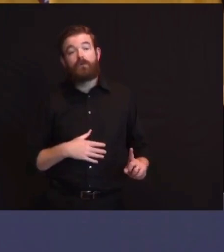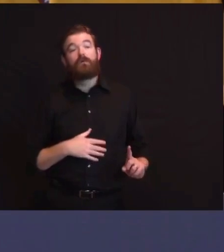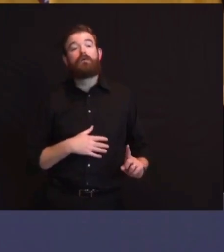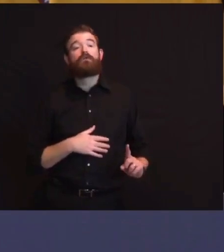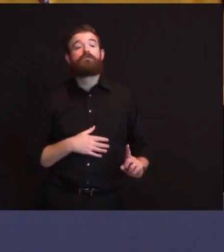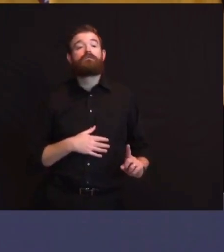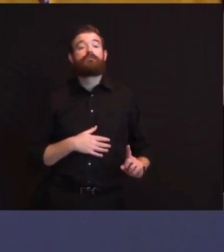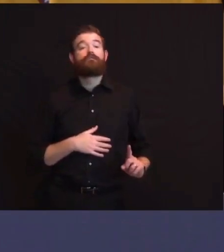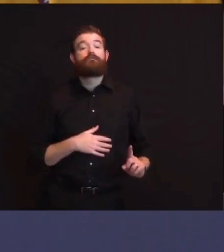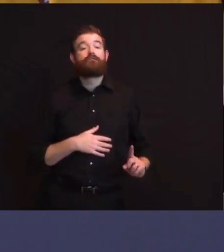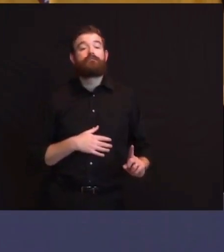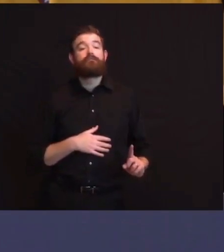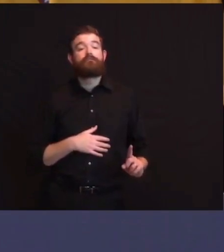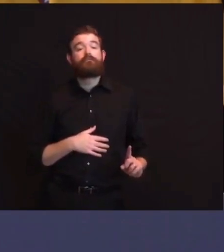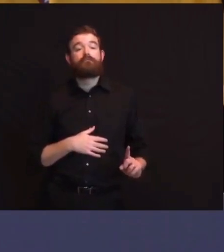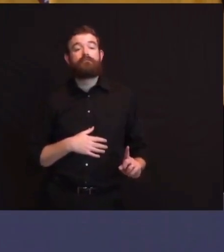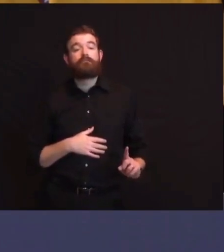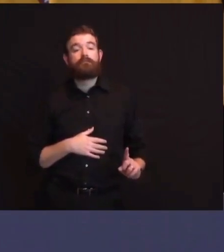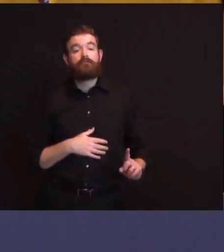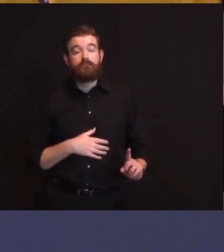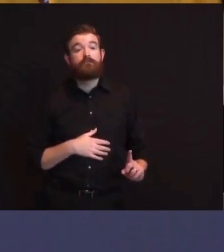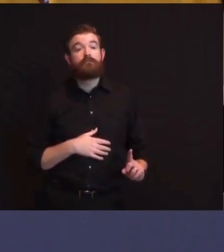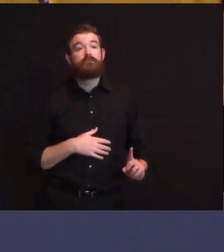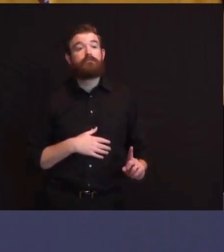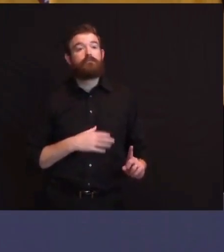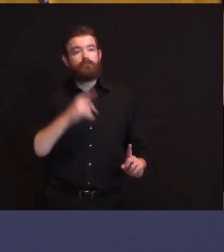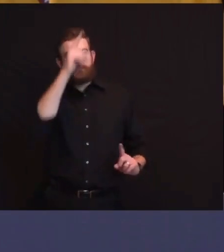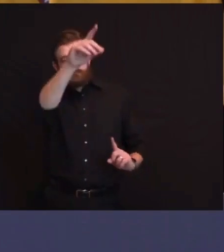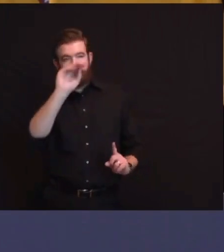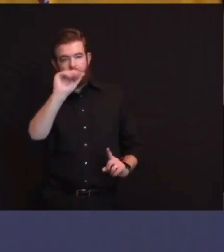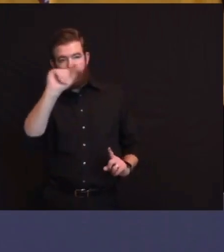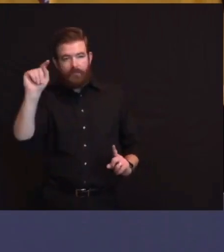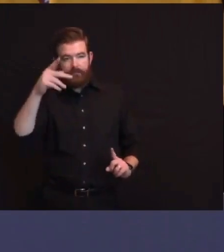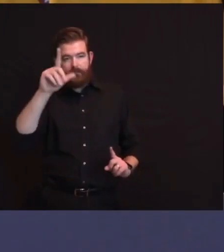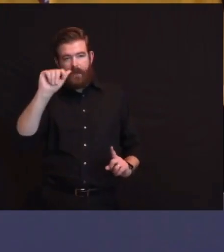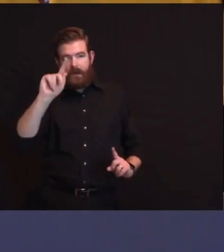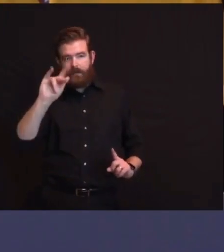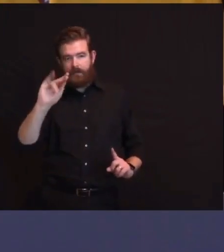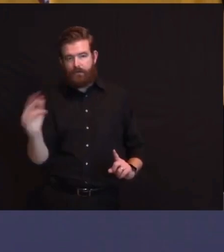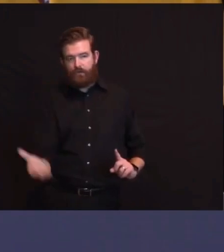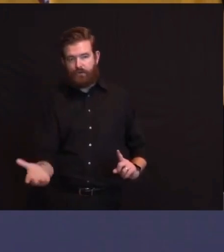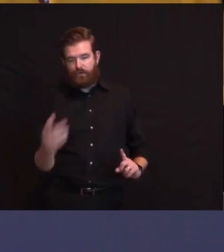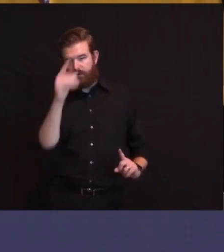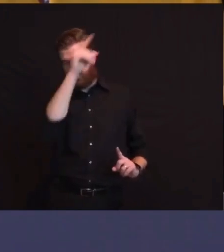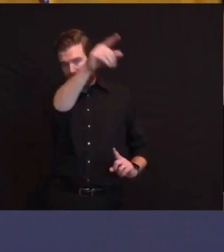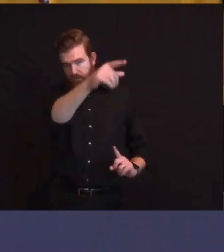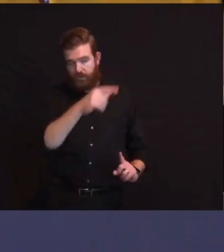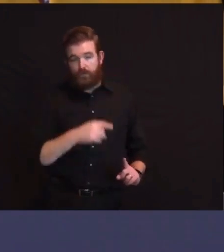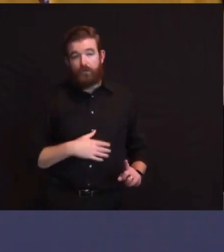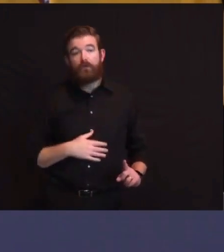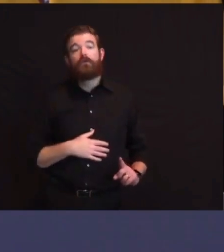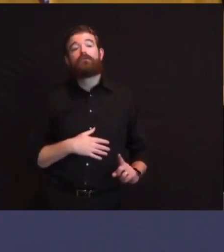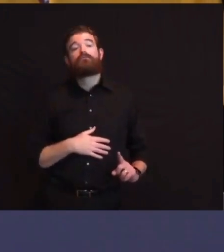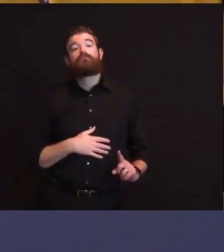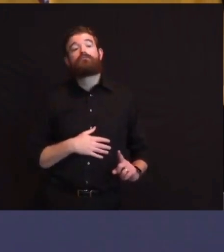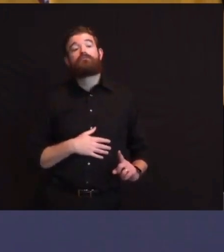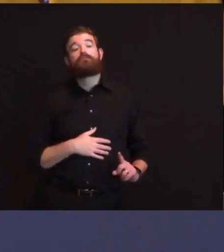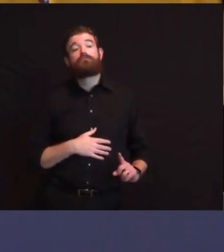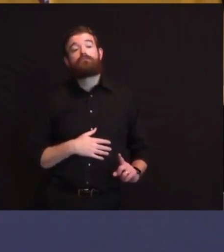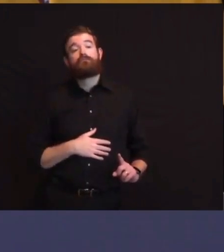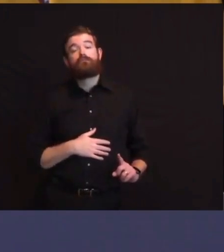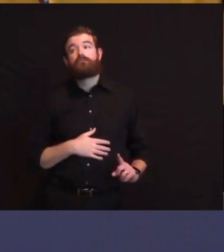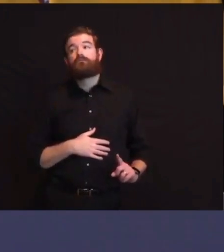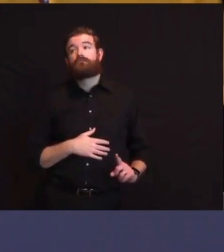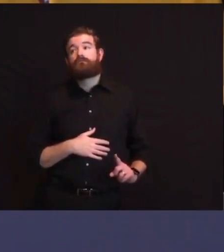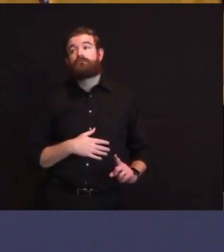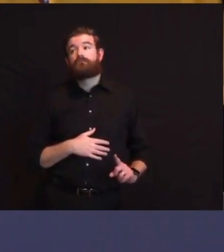by Matt Platkin, and that's notable for a number of reasons, including that this is his last, unless we change our format for